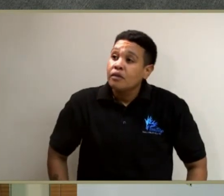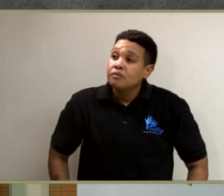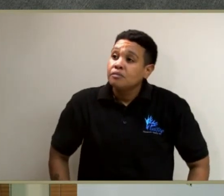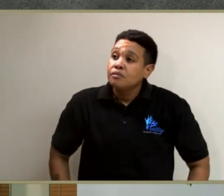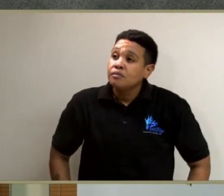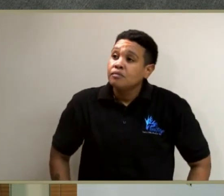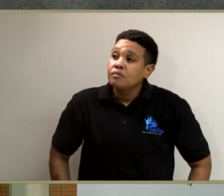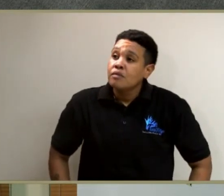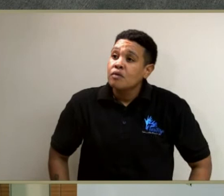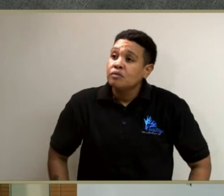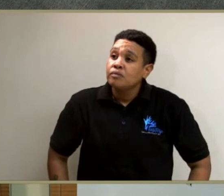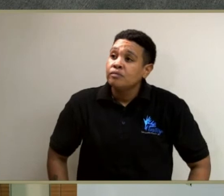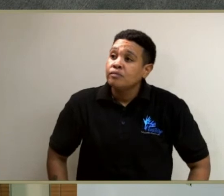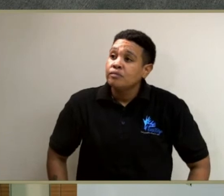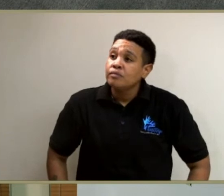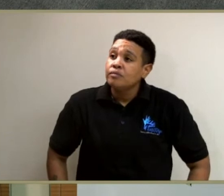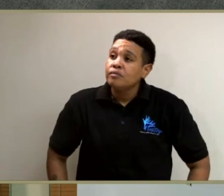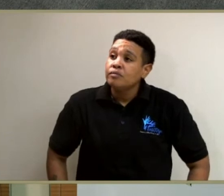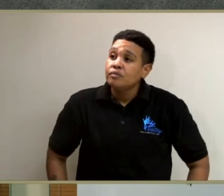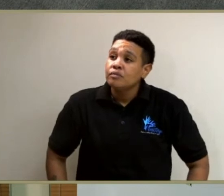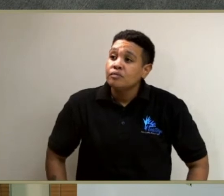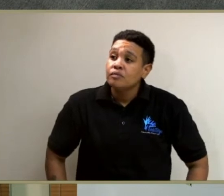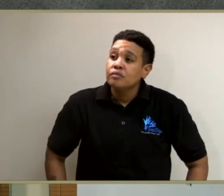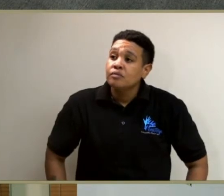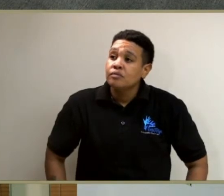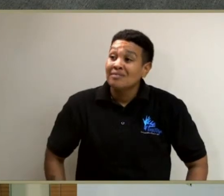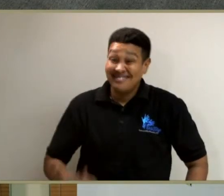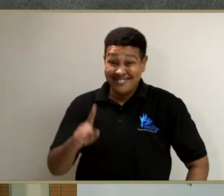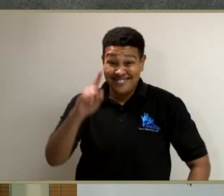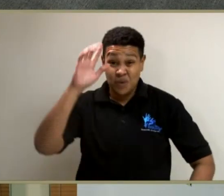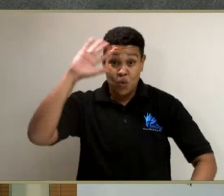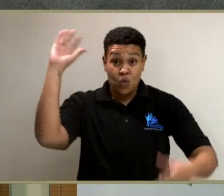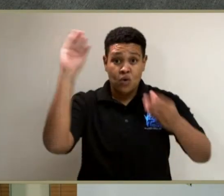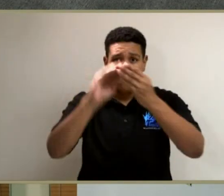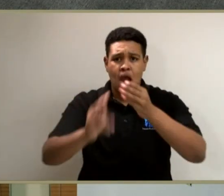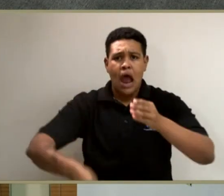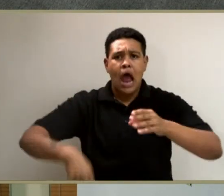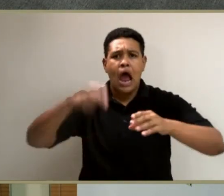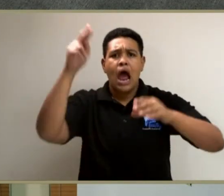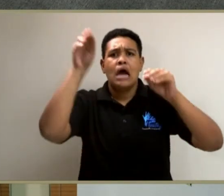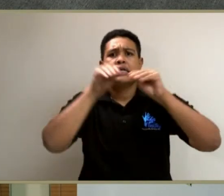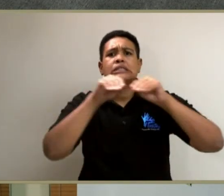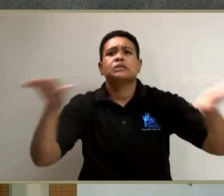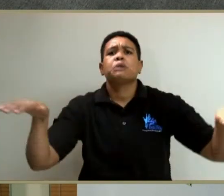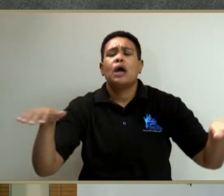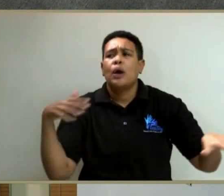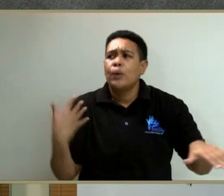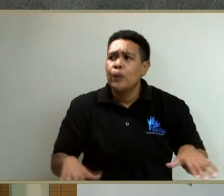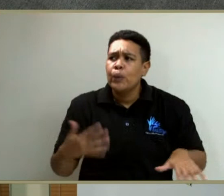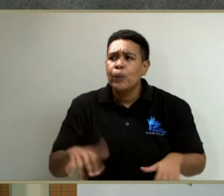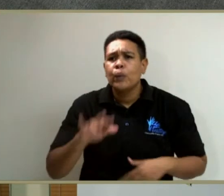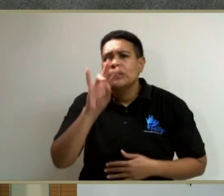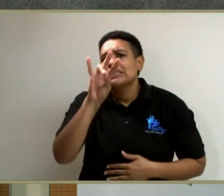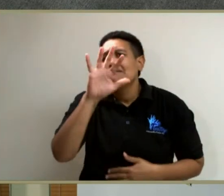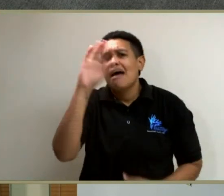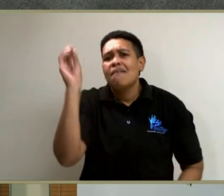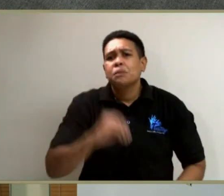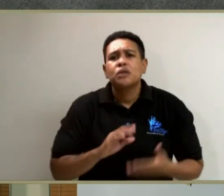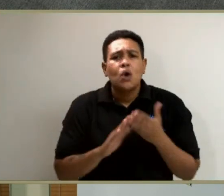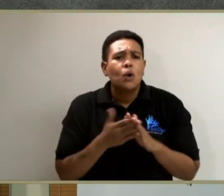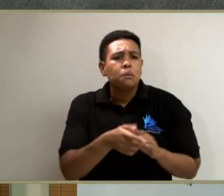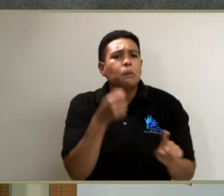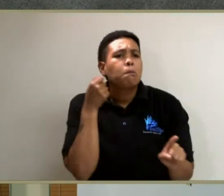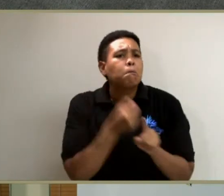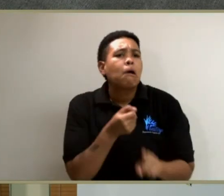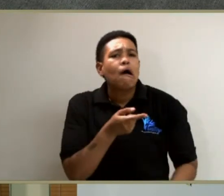So overall, a very high level of geographical spread with over 75% of communities affected, a